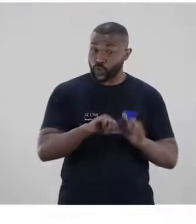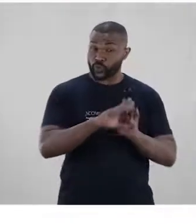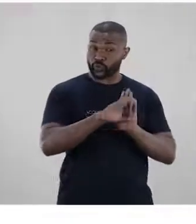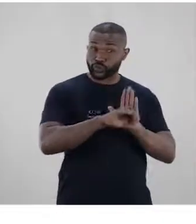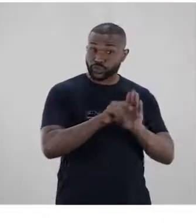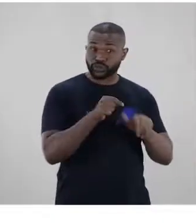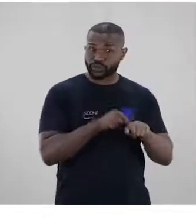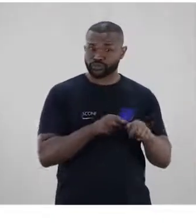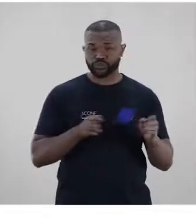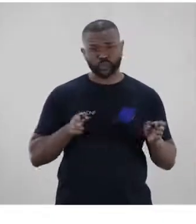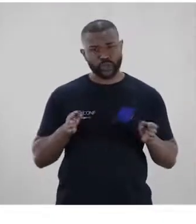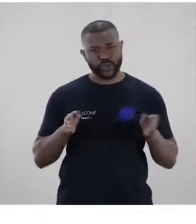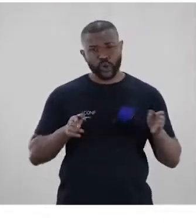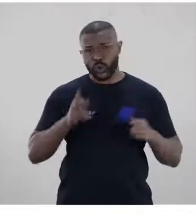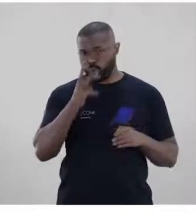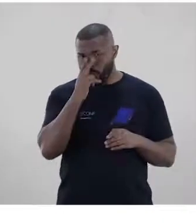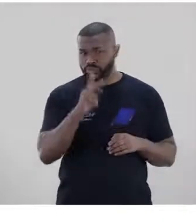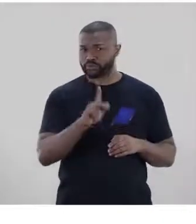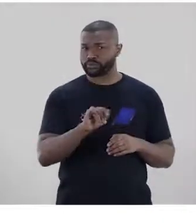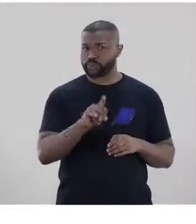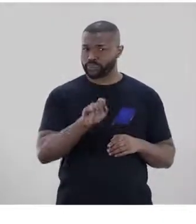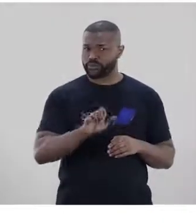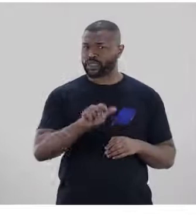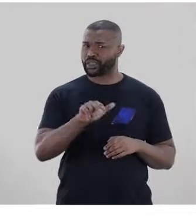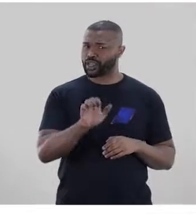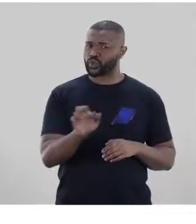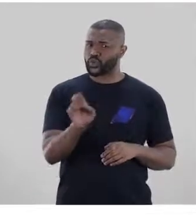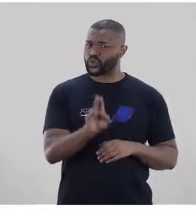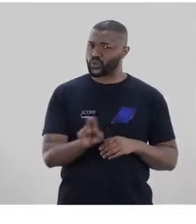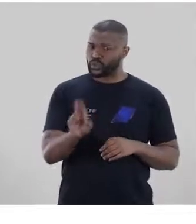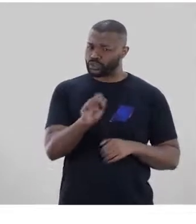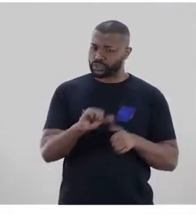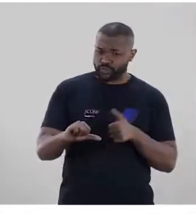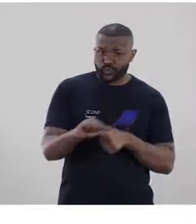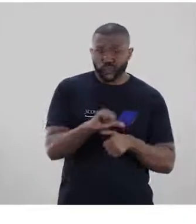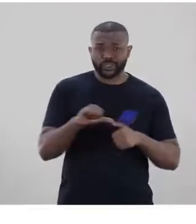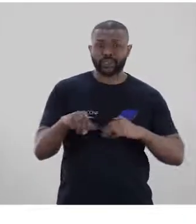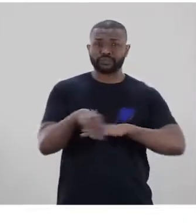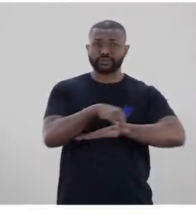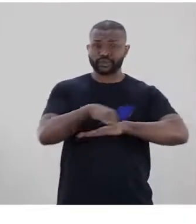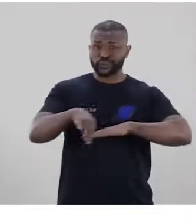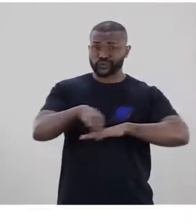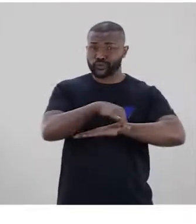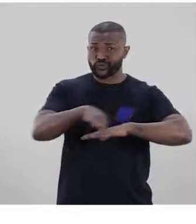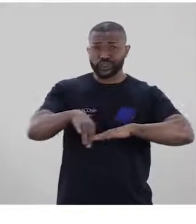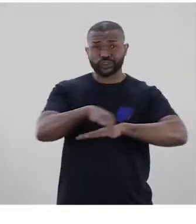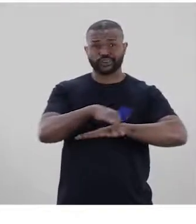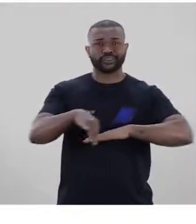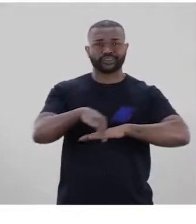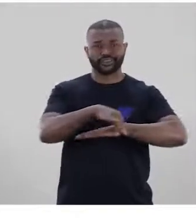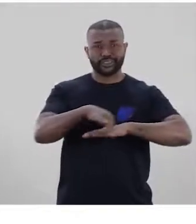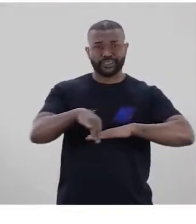as a first-class architectural decomposition concern. And let's start breaking apart the